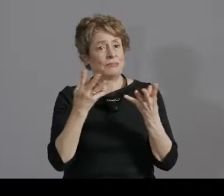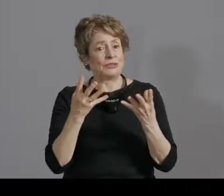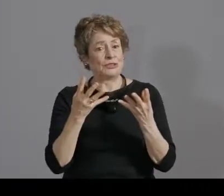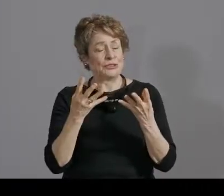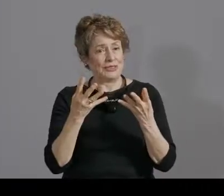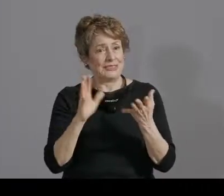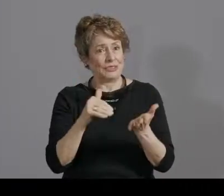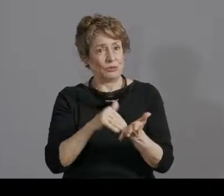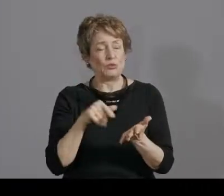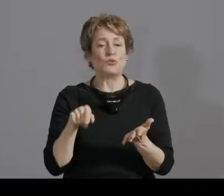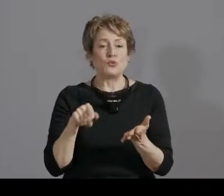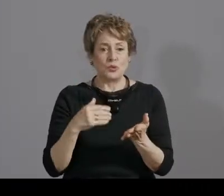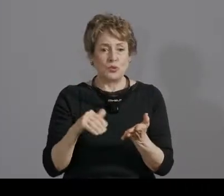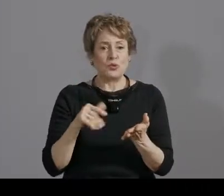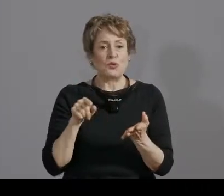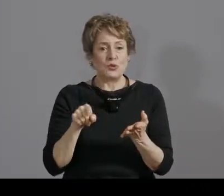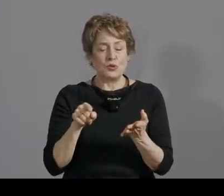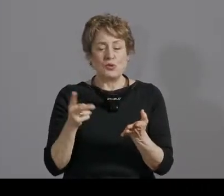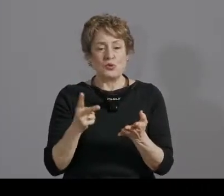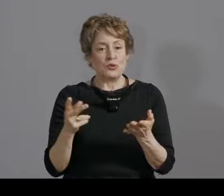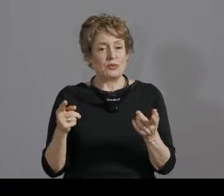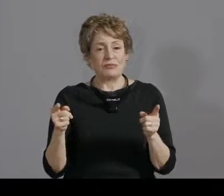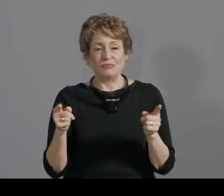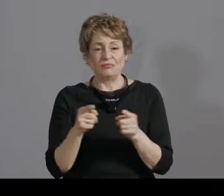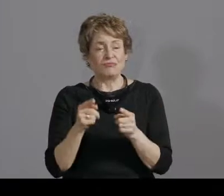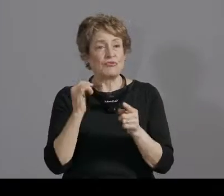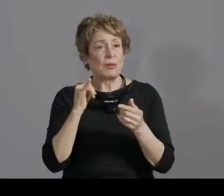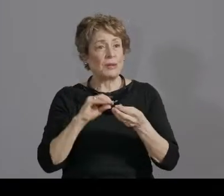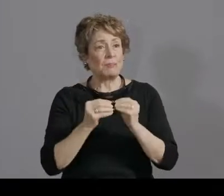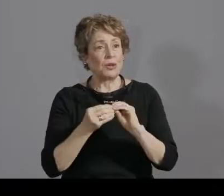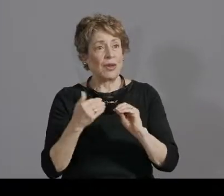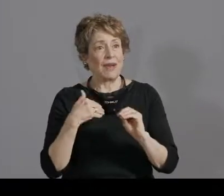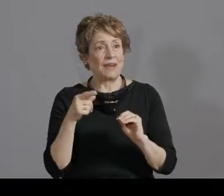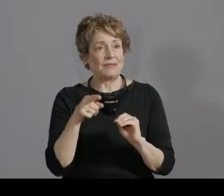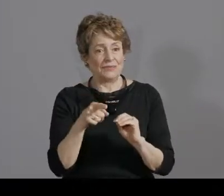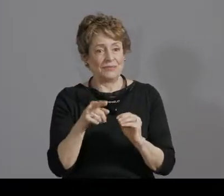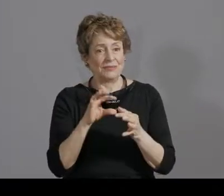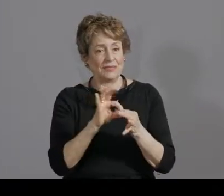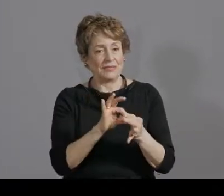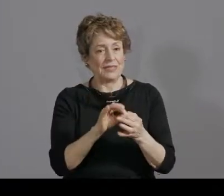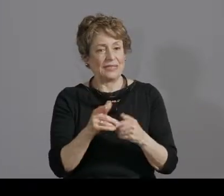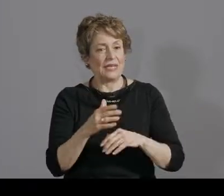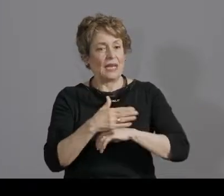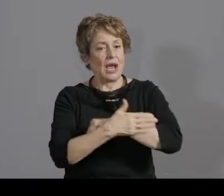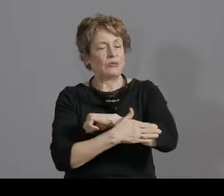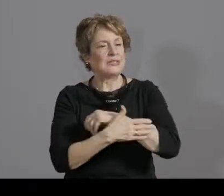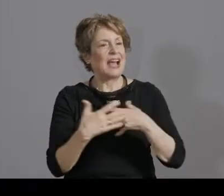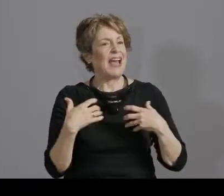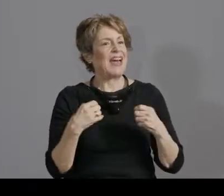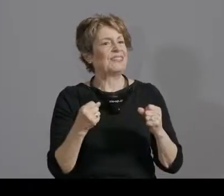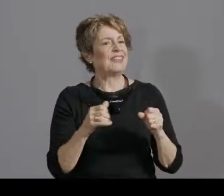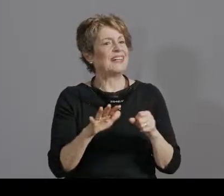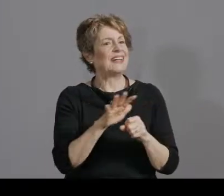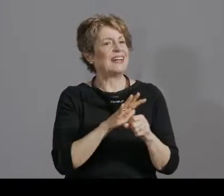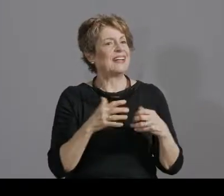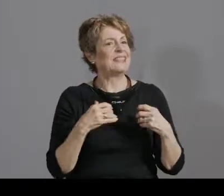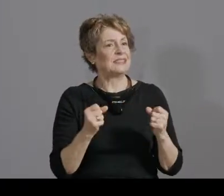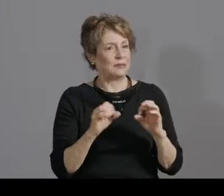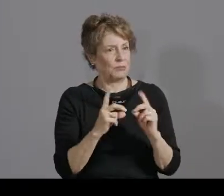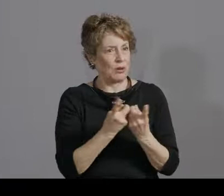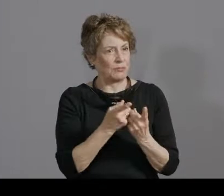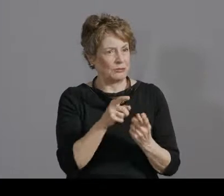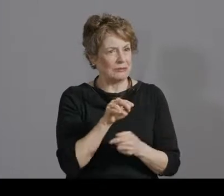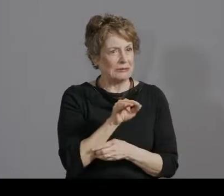partners. These hotlines are going to refer back to our county health departments when they're appropriate. Again, for getting